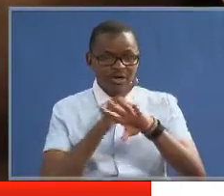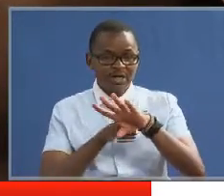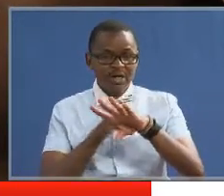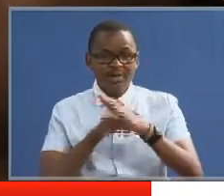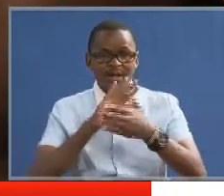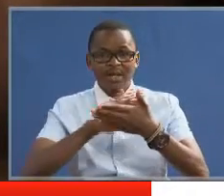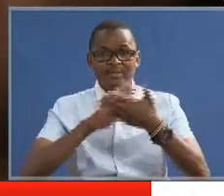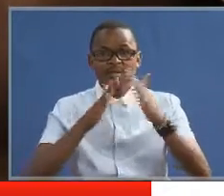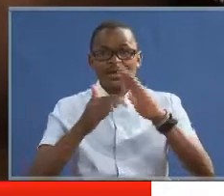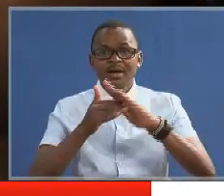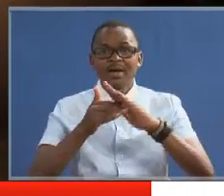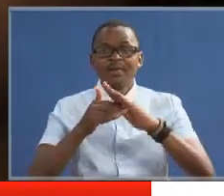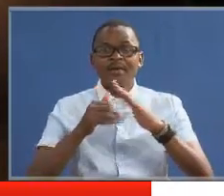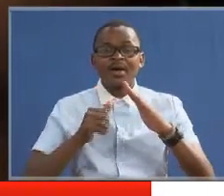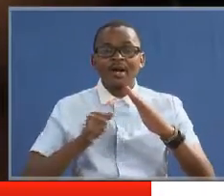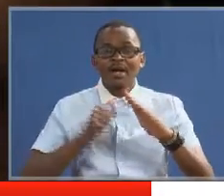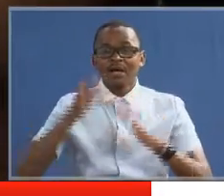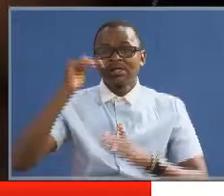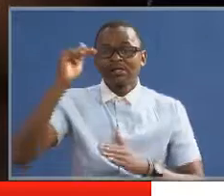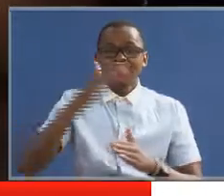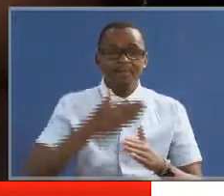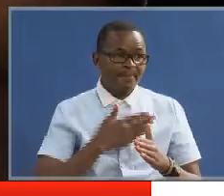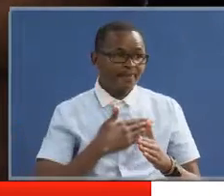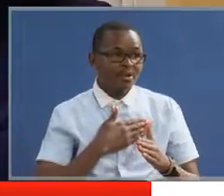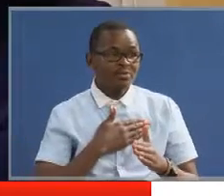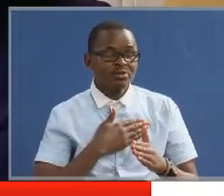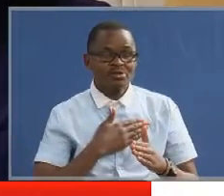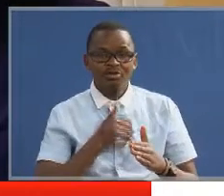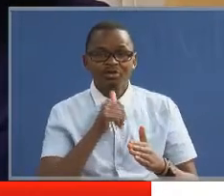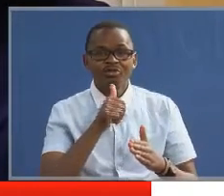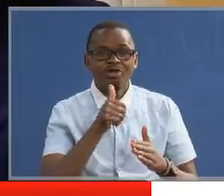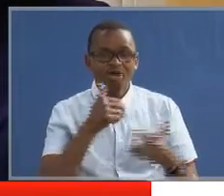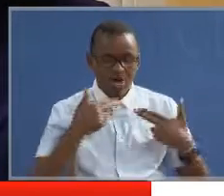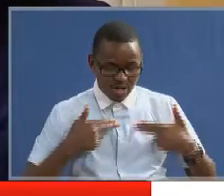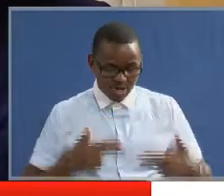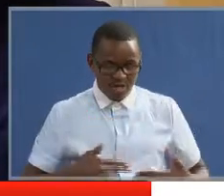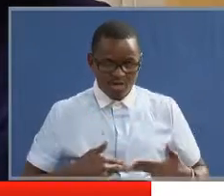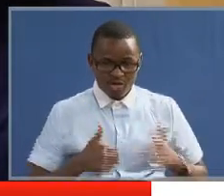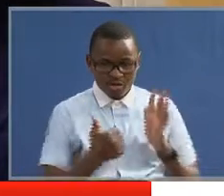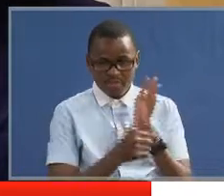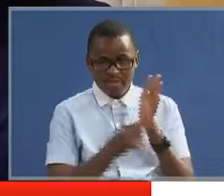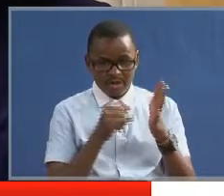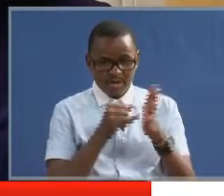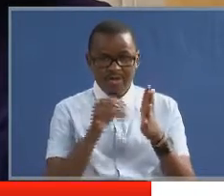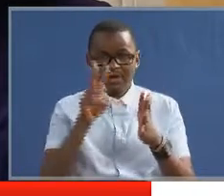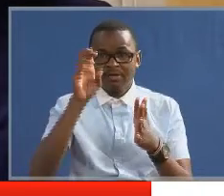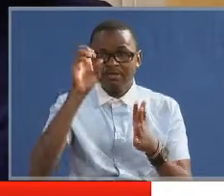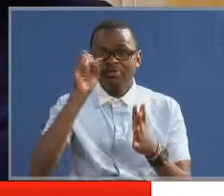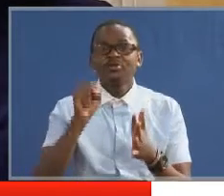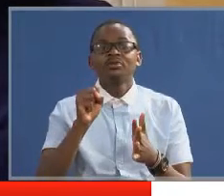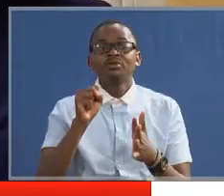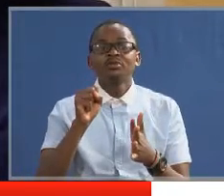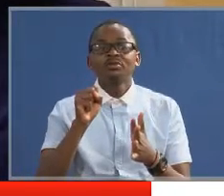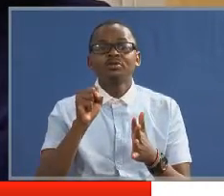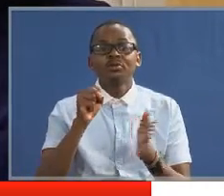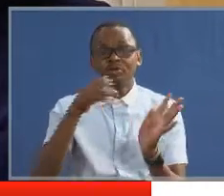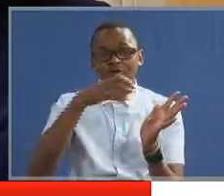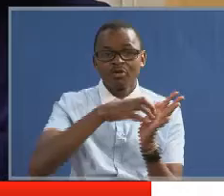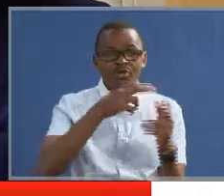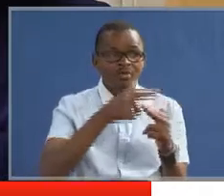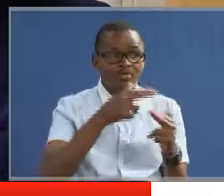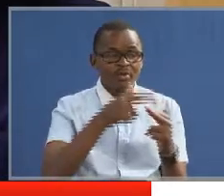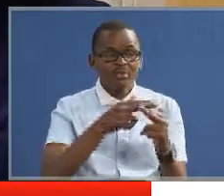she became a teenager. Mine was not really a health problem. It was, I had this condition